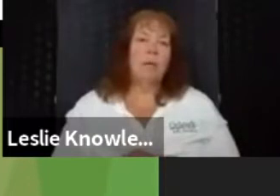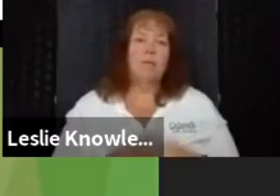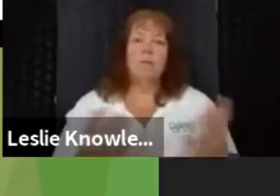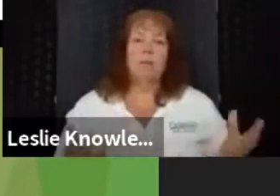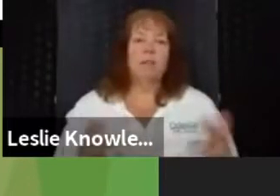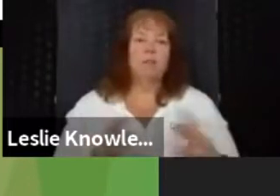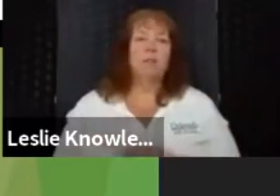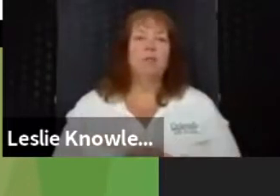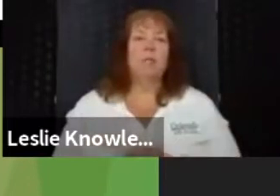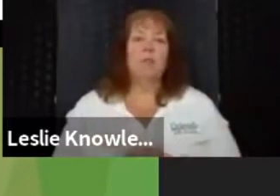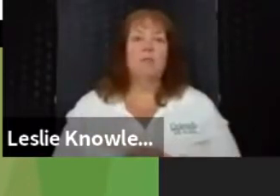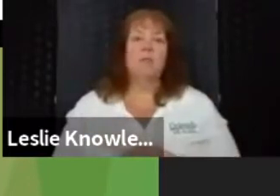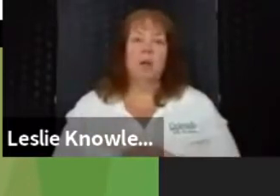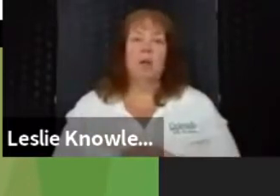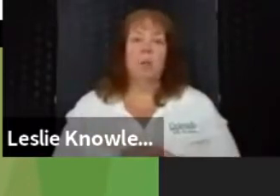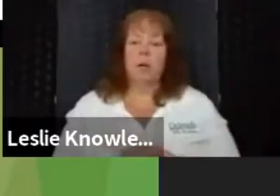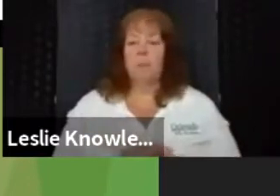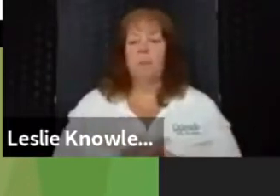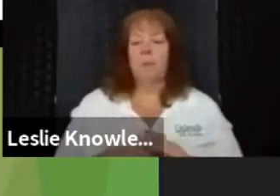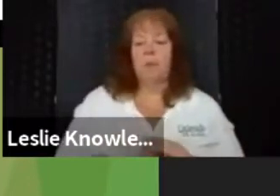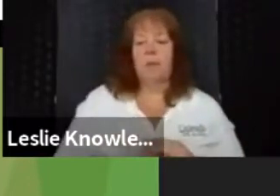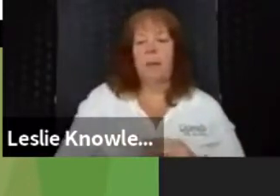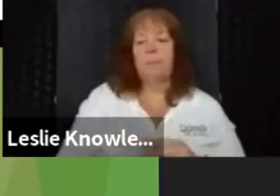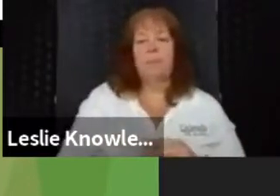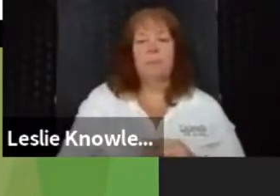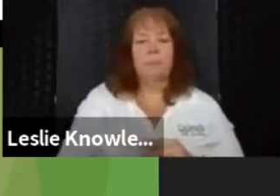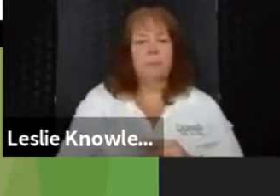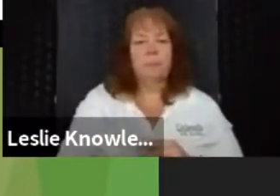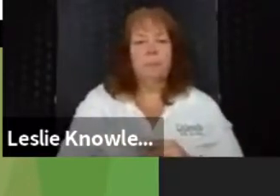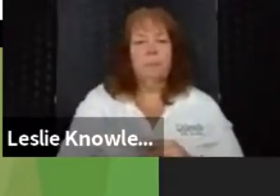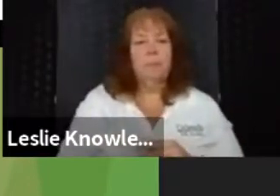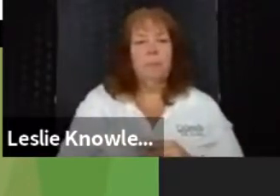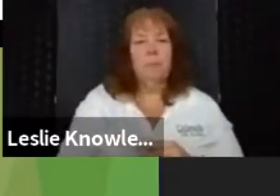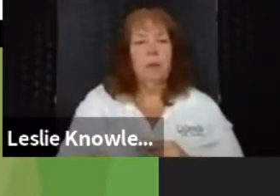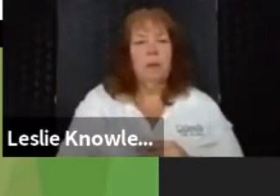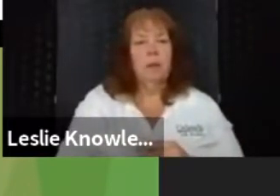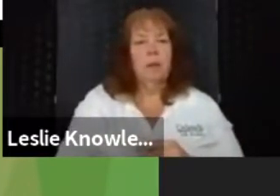and the students have done very well with that.